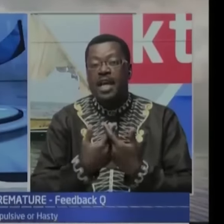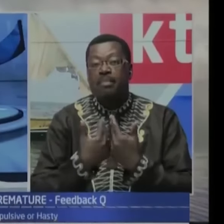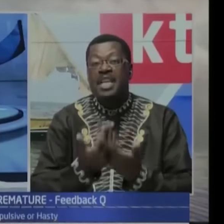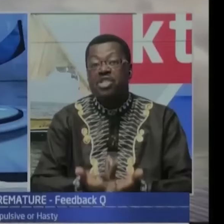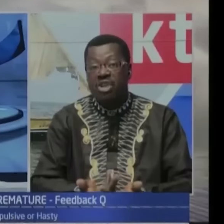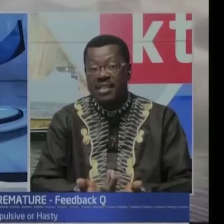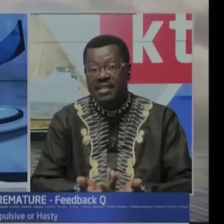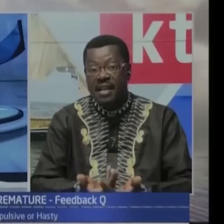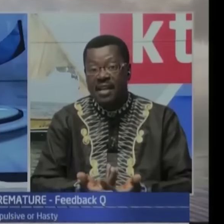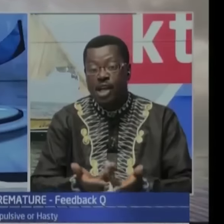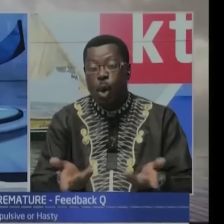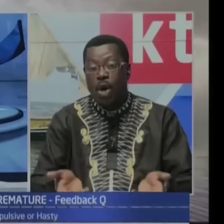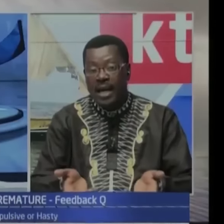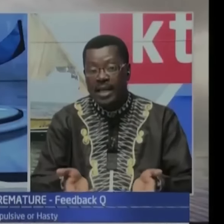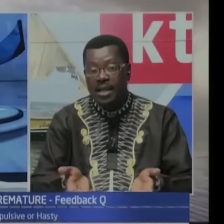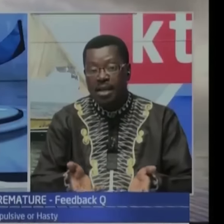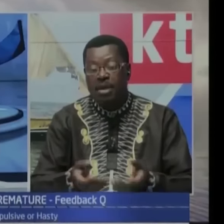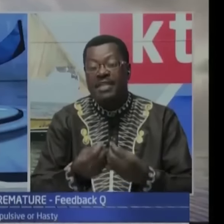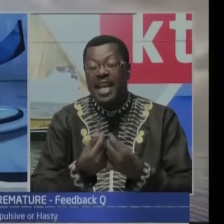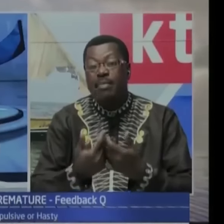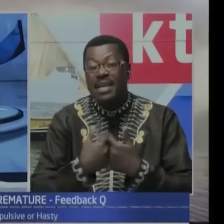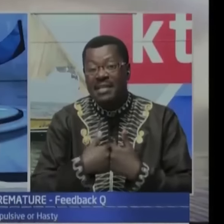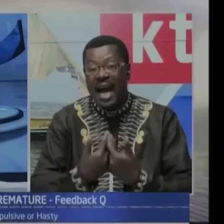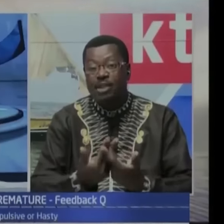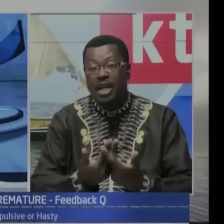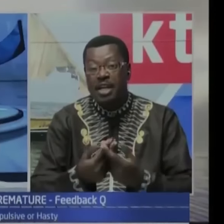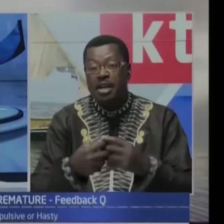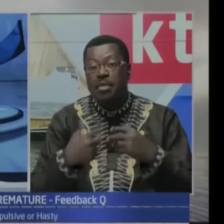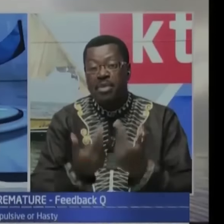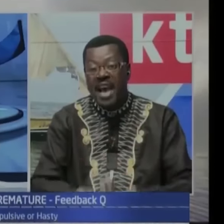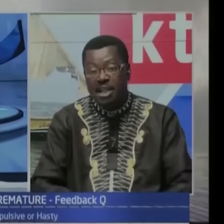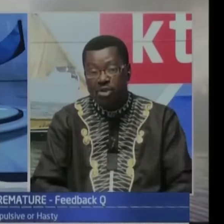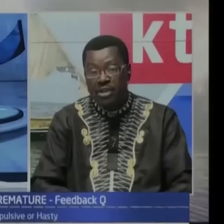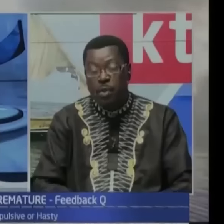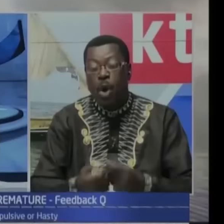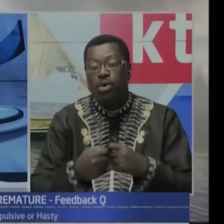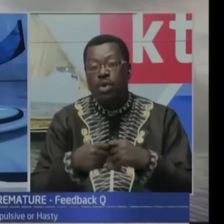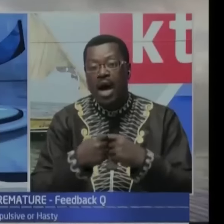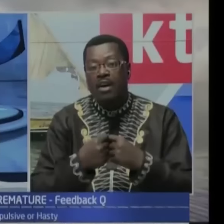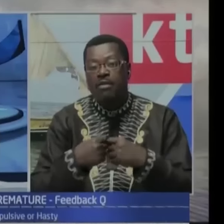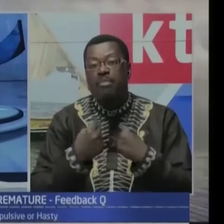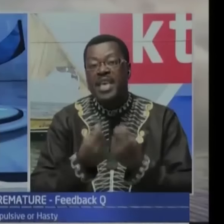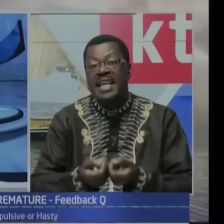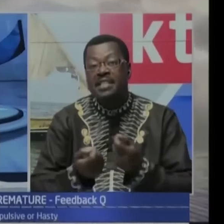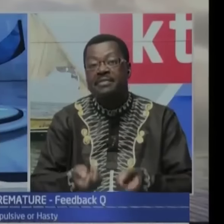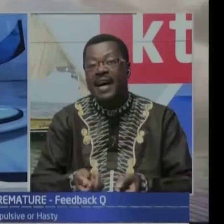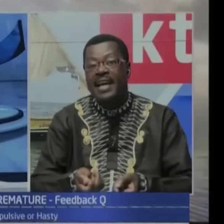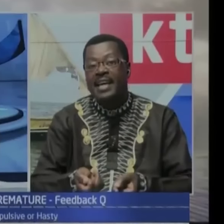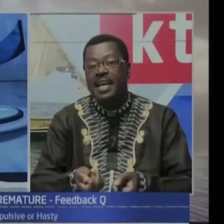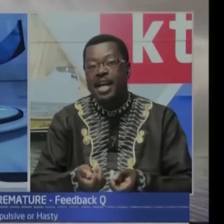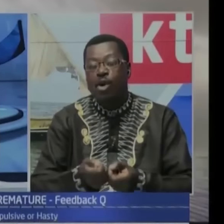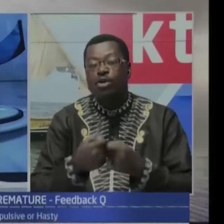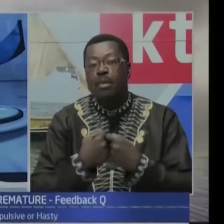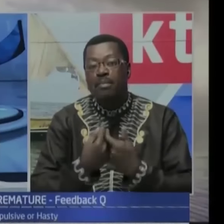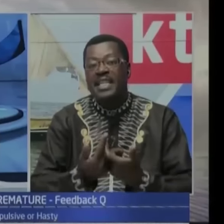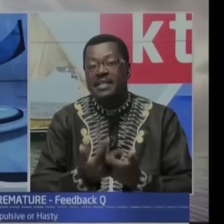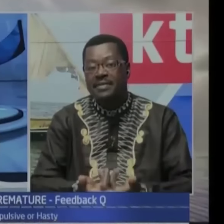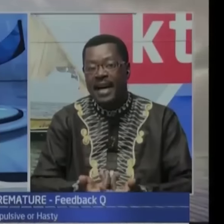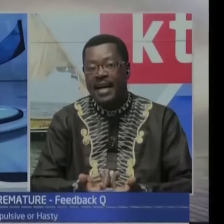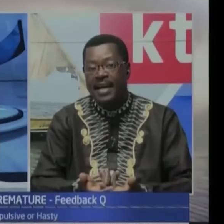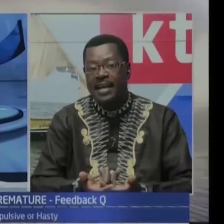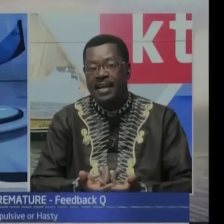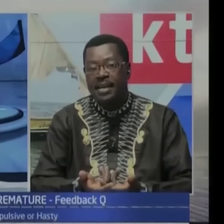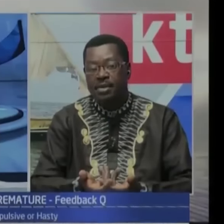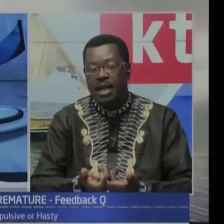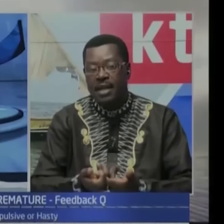we would say Beatrice locally, but the name is actually Beatrice. We also have beatify, not